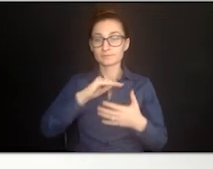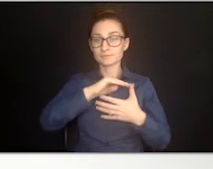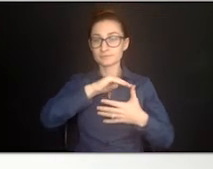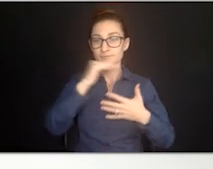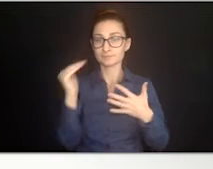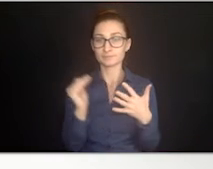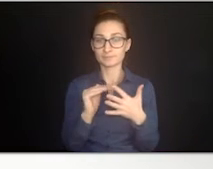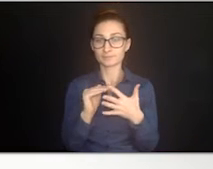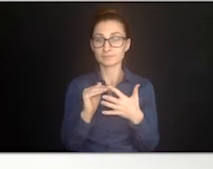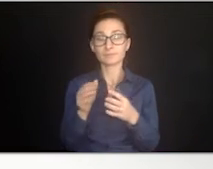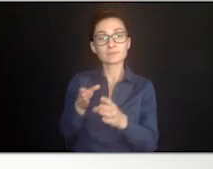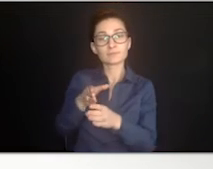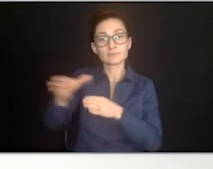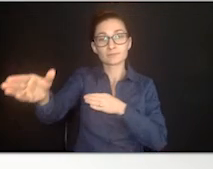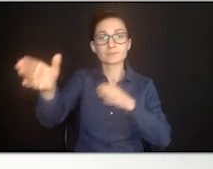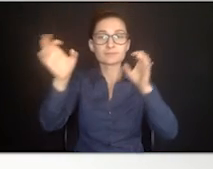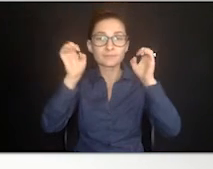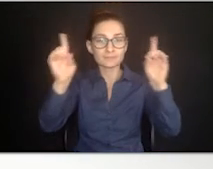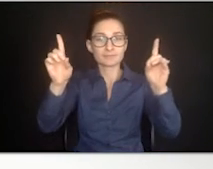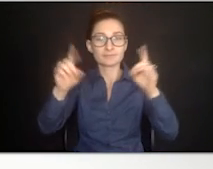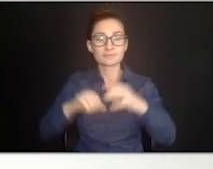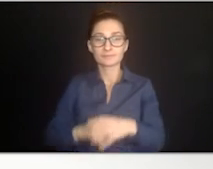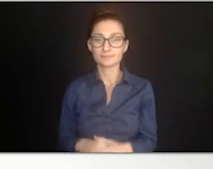next one would be career education.